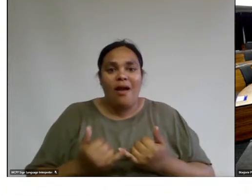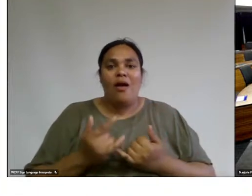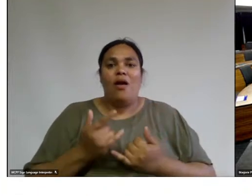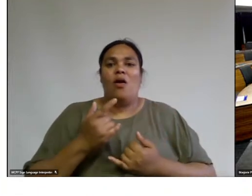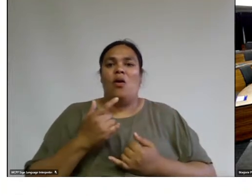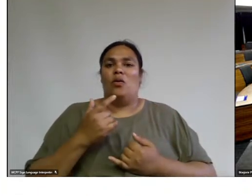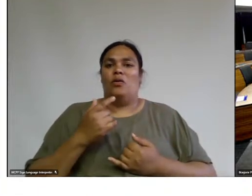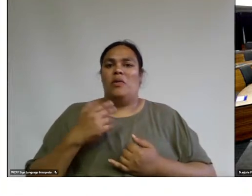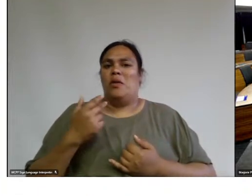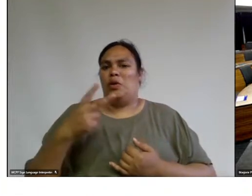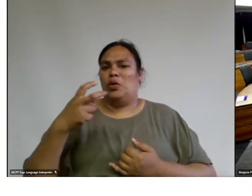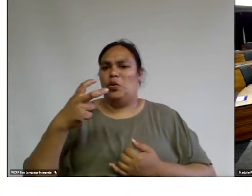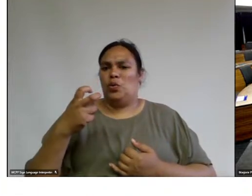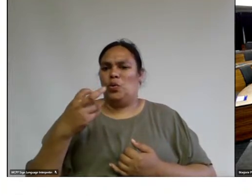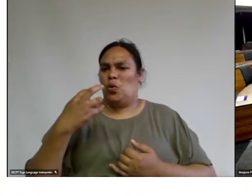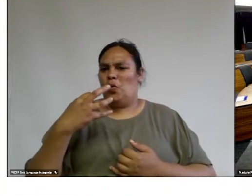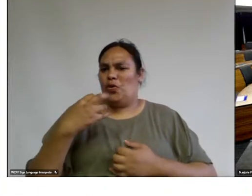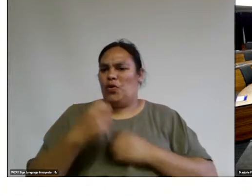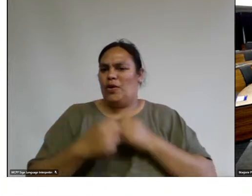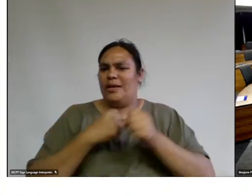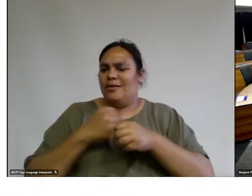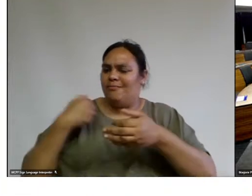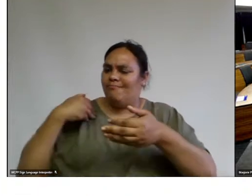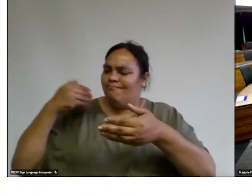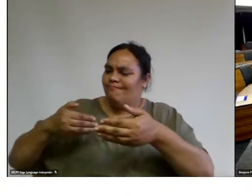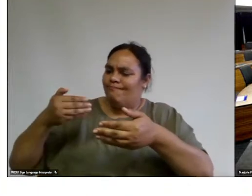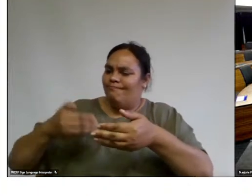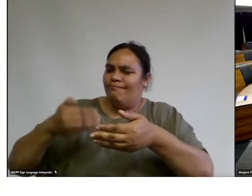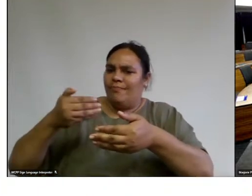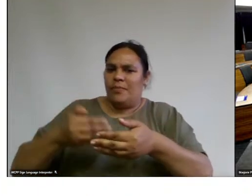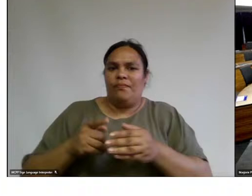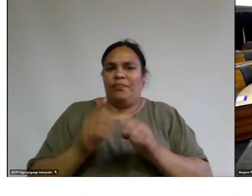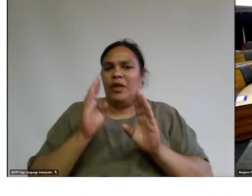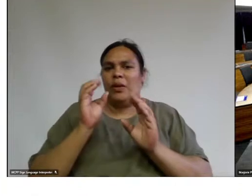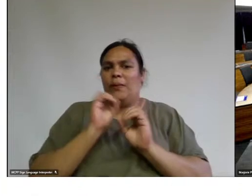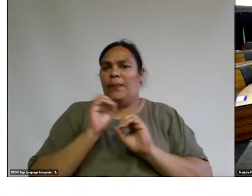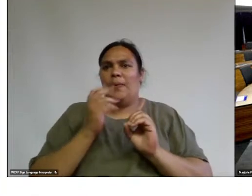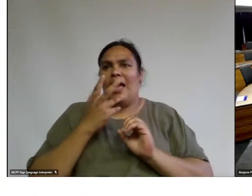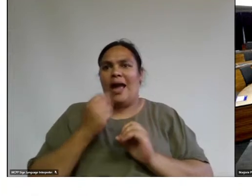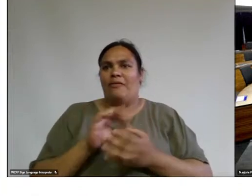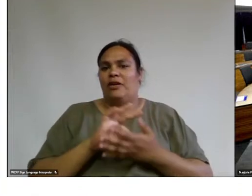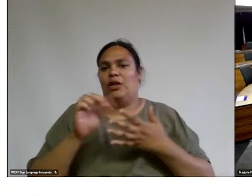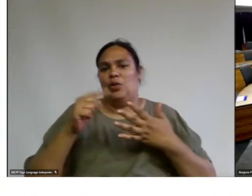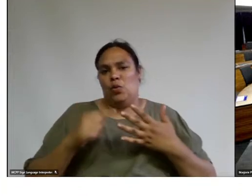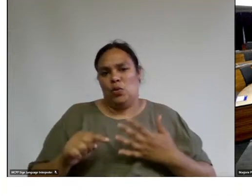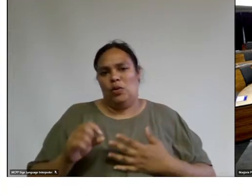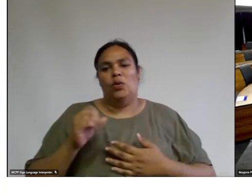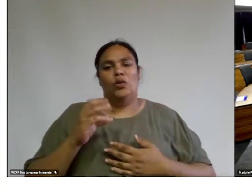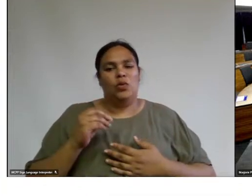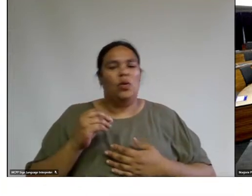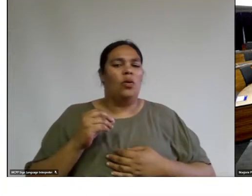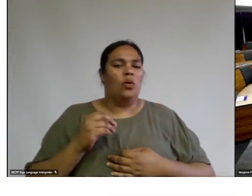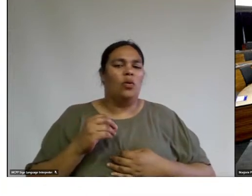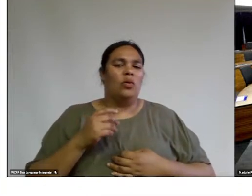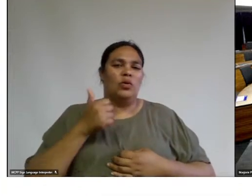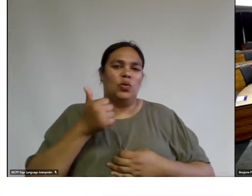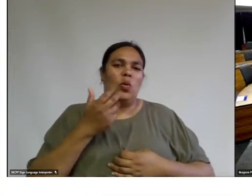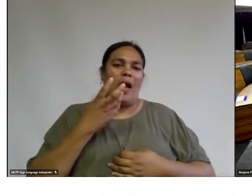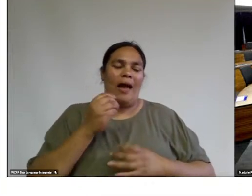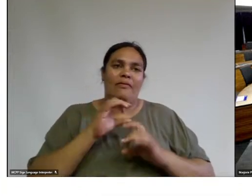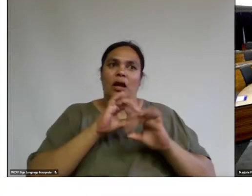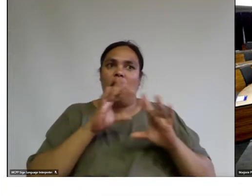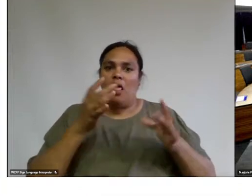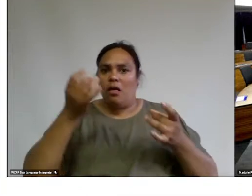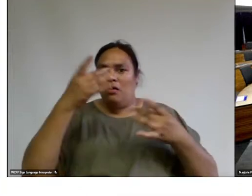2 or 3 years in a row without having that. So it will be good to have an indication